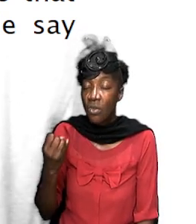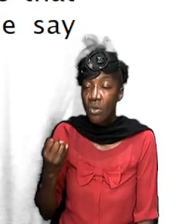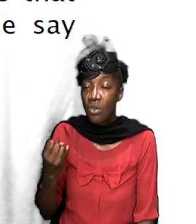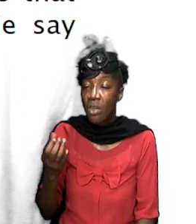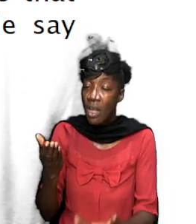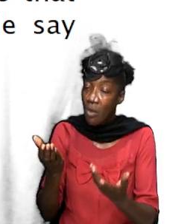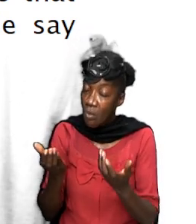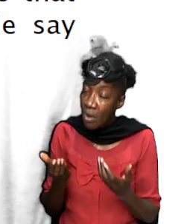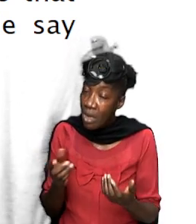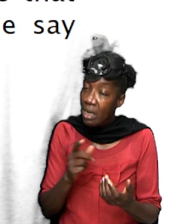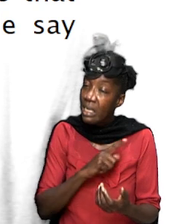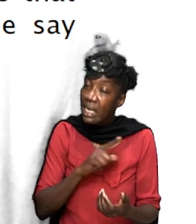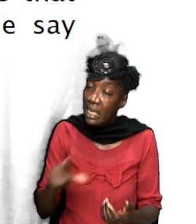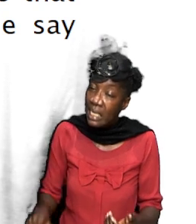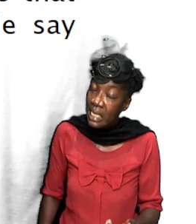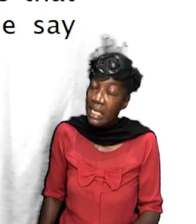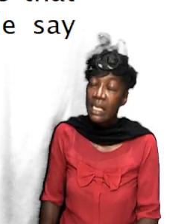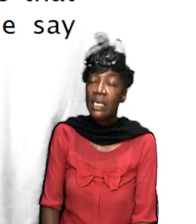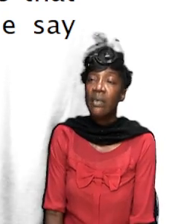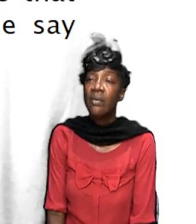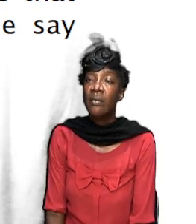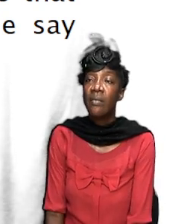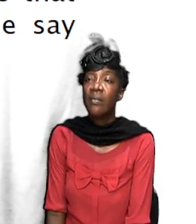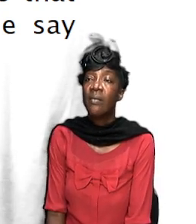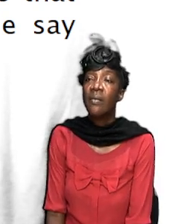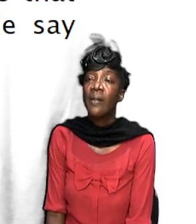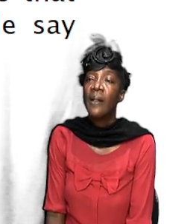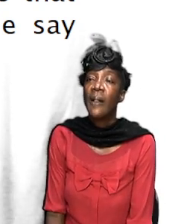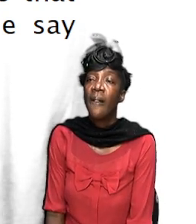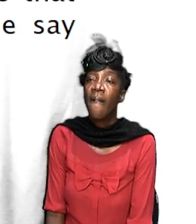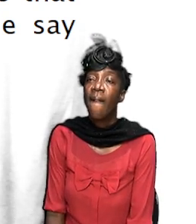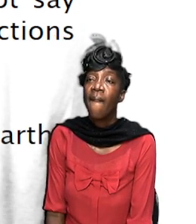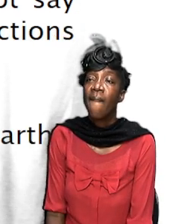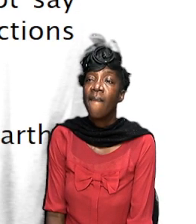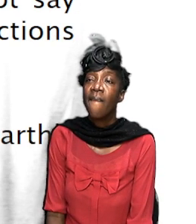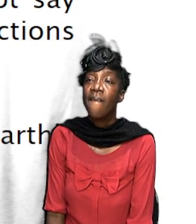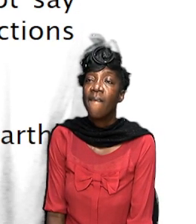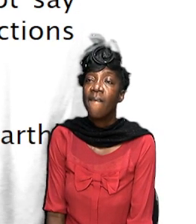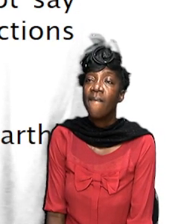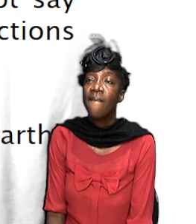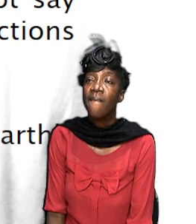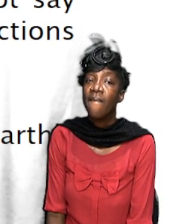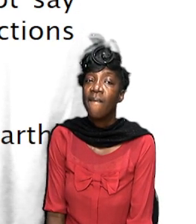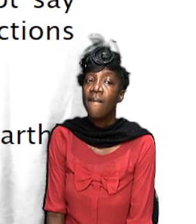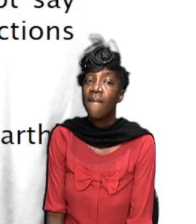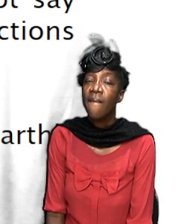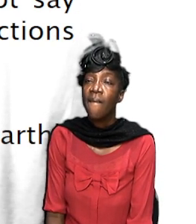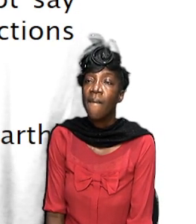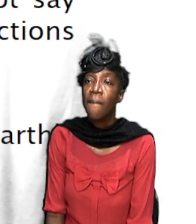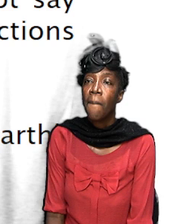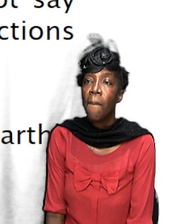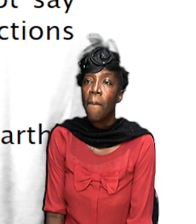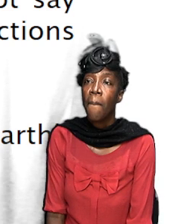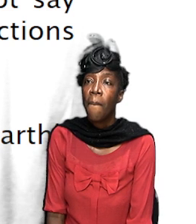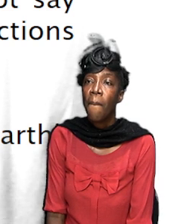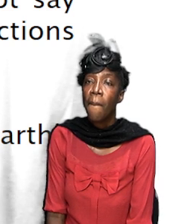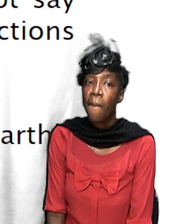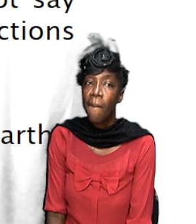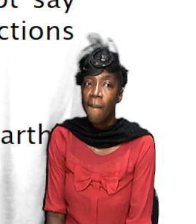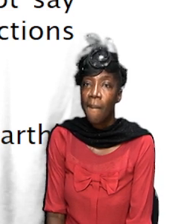that they can have a king. I would like to tell us, I would like to make my next point